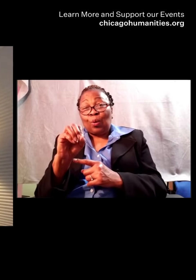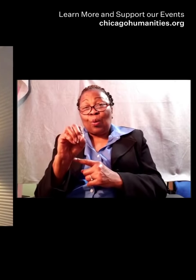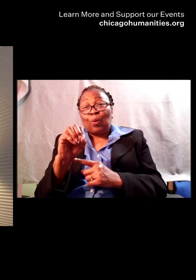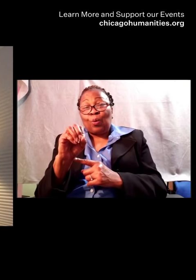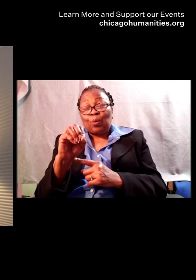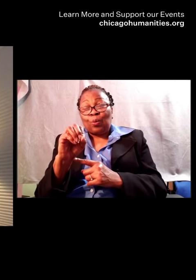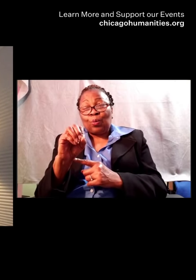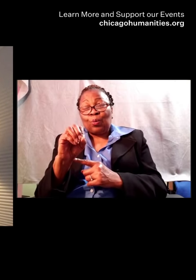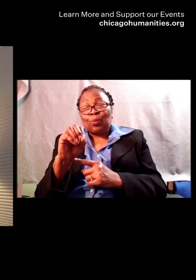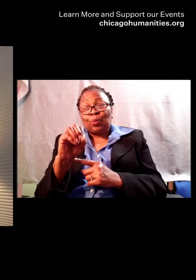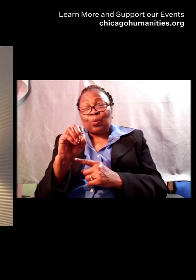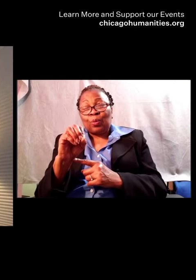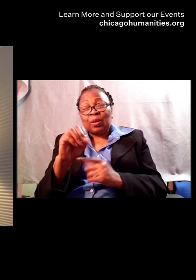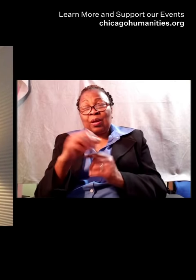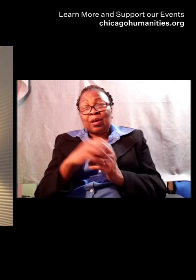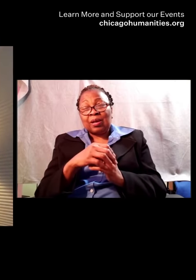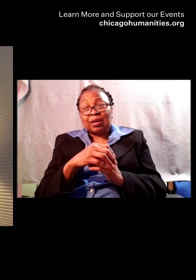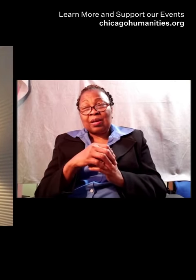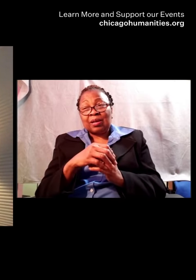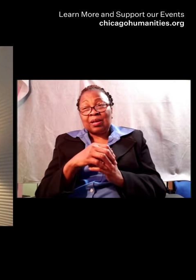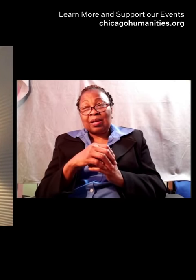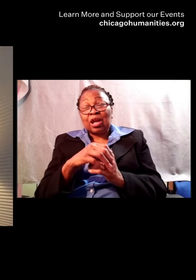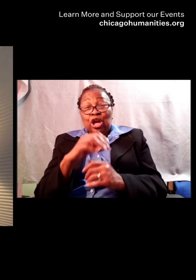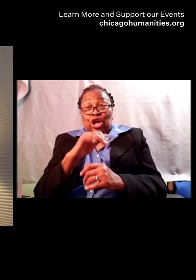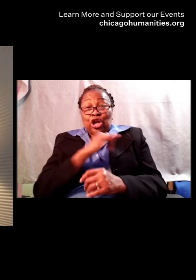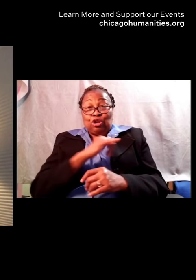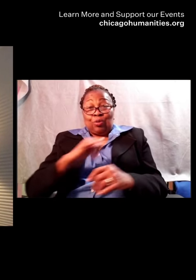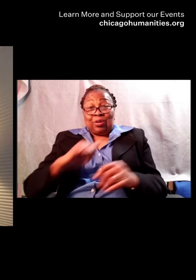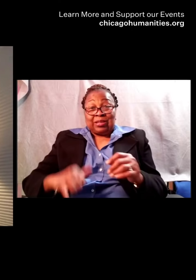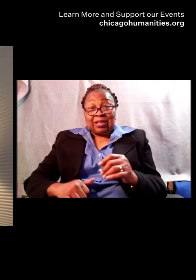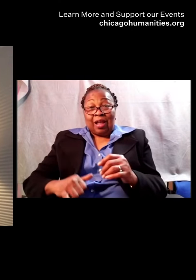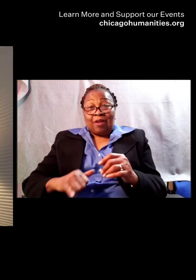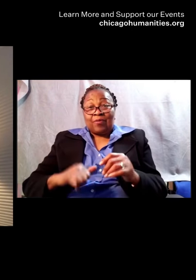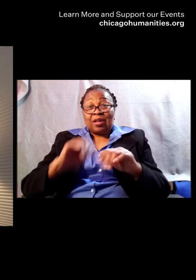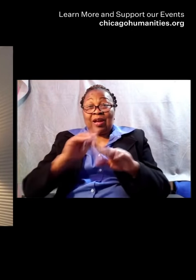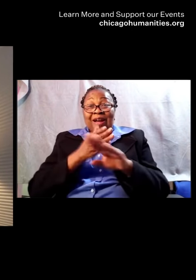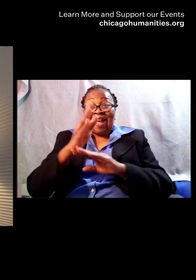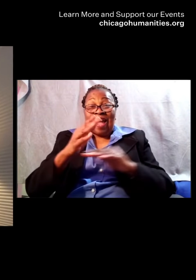So Yugoslavia after the breakup, it's not.